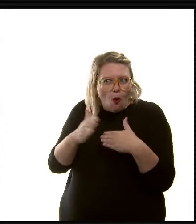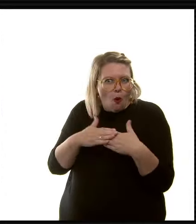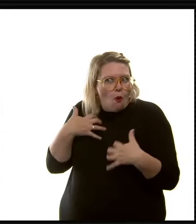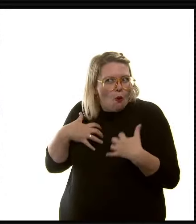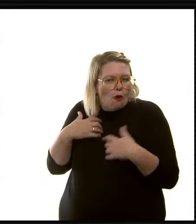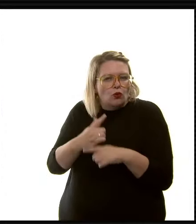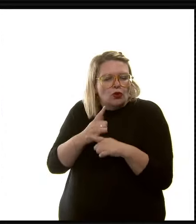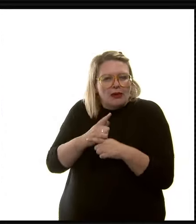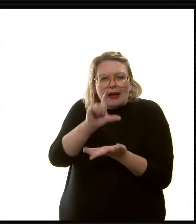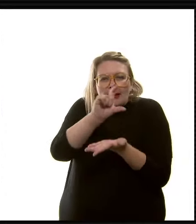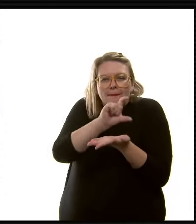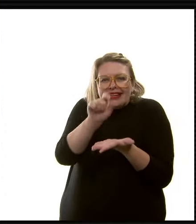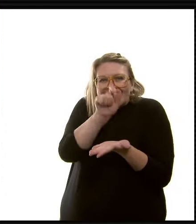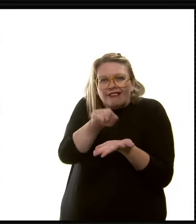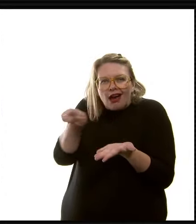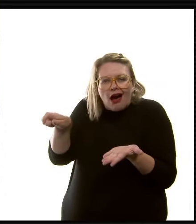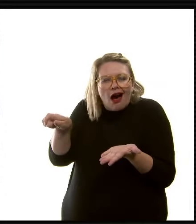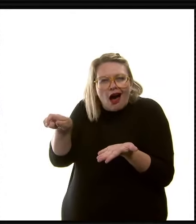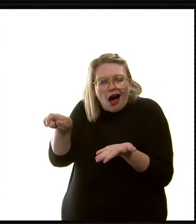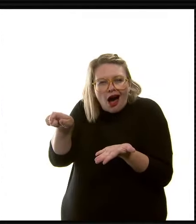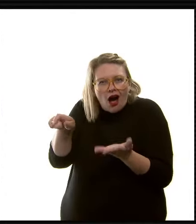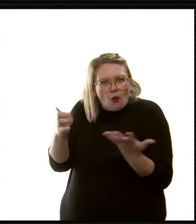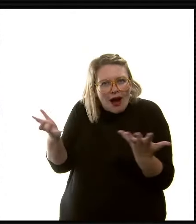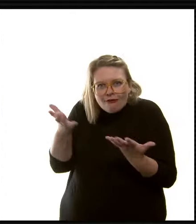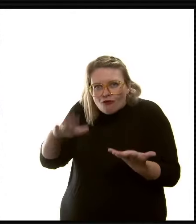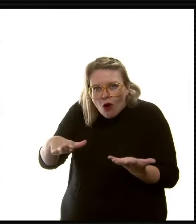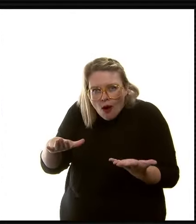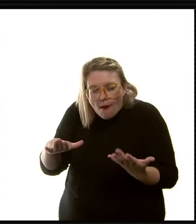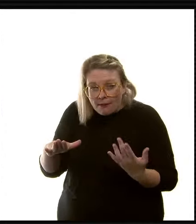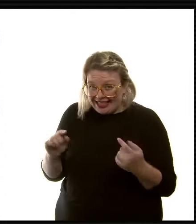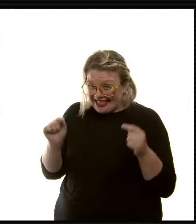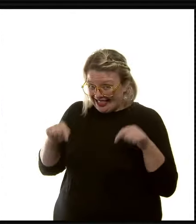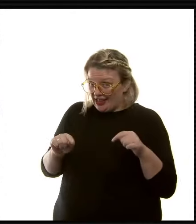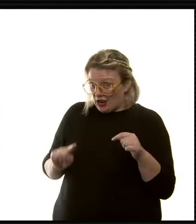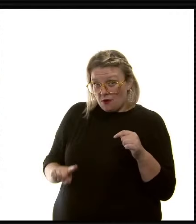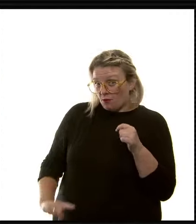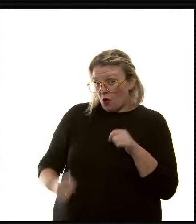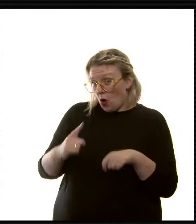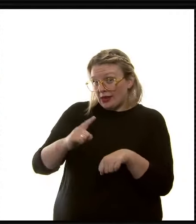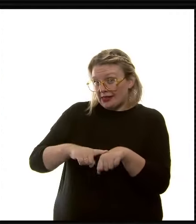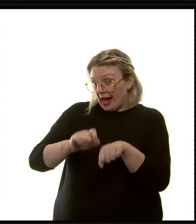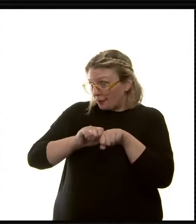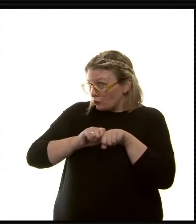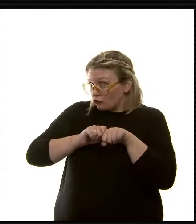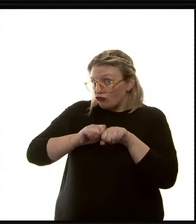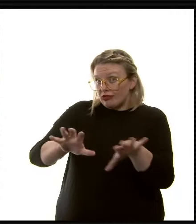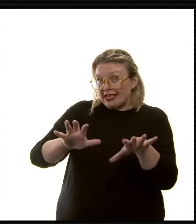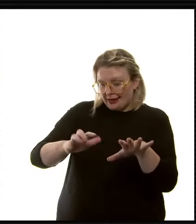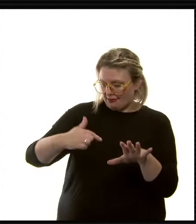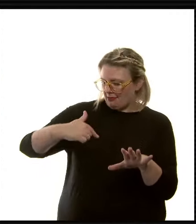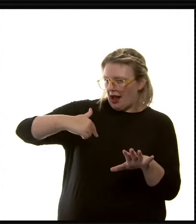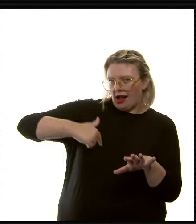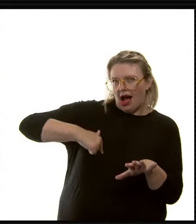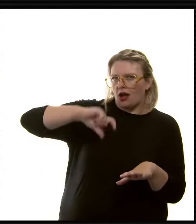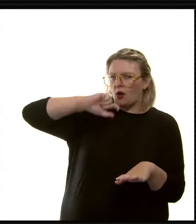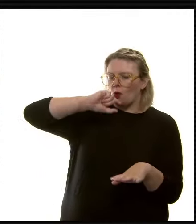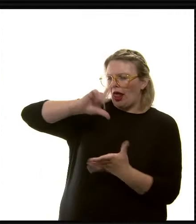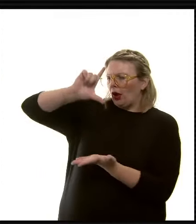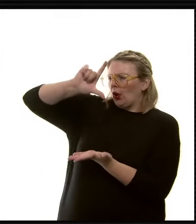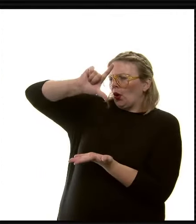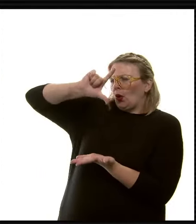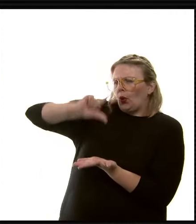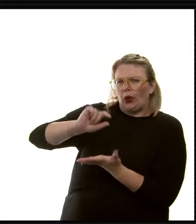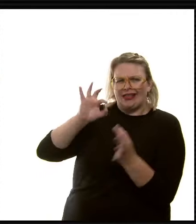minifigures and their mysterious origins. That's right. Incredibly, in a first for streaming entertainment anywhere, I will enter a specially